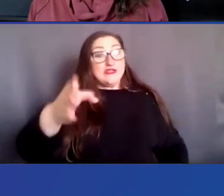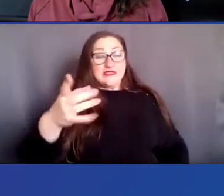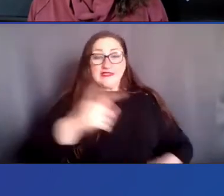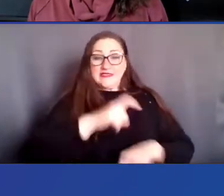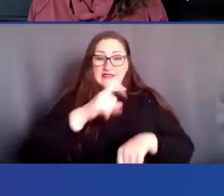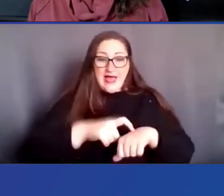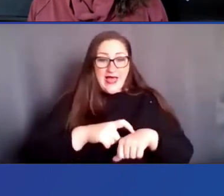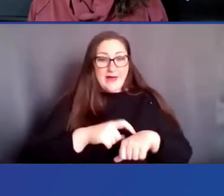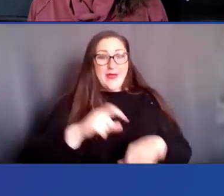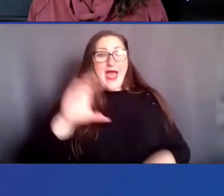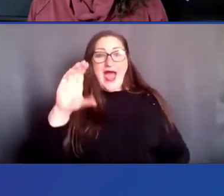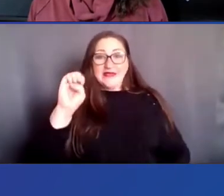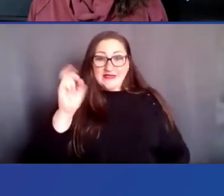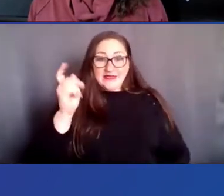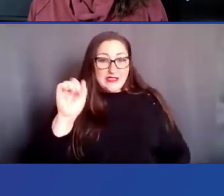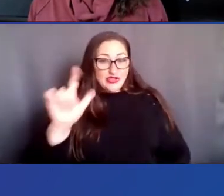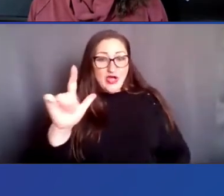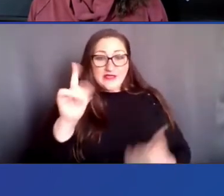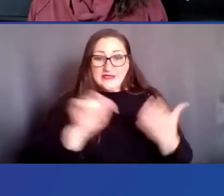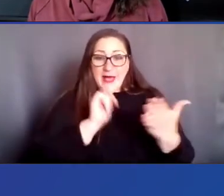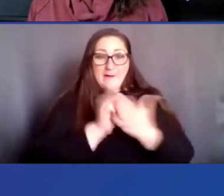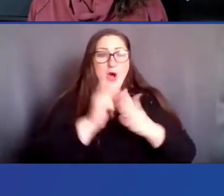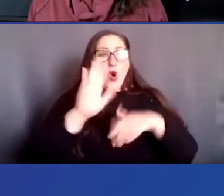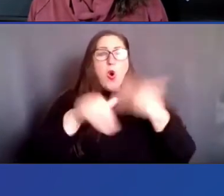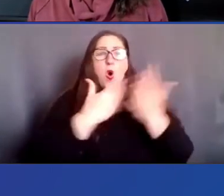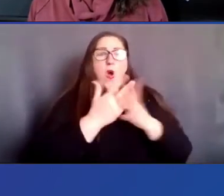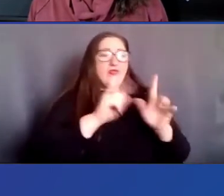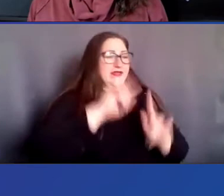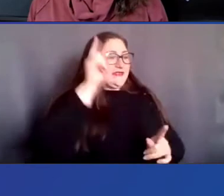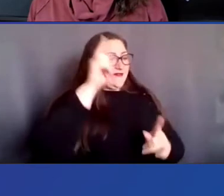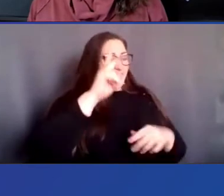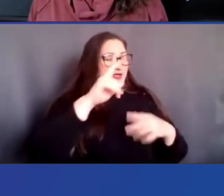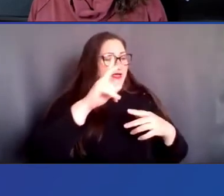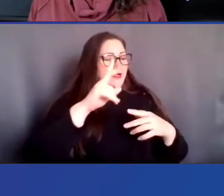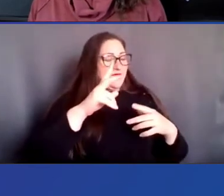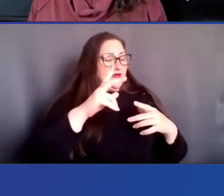ancestral time, all these spheres of existence now.